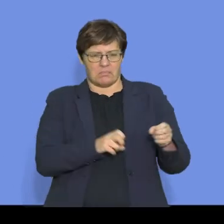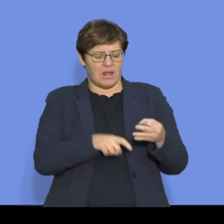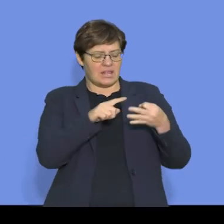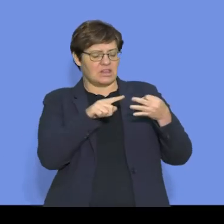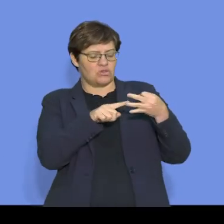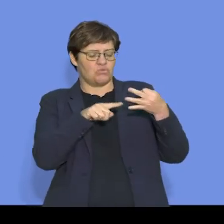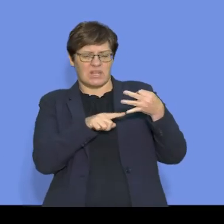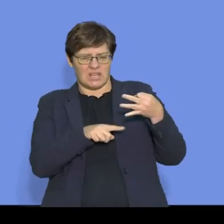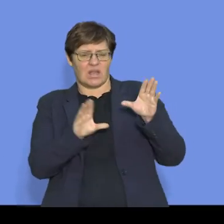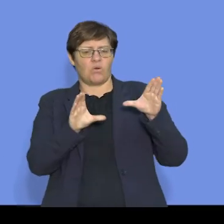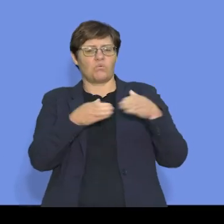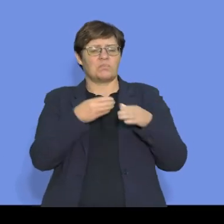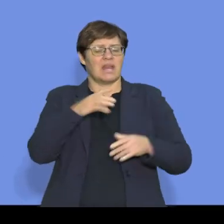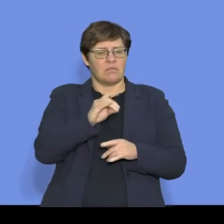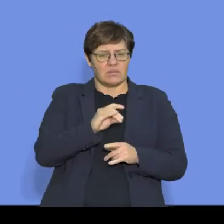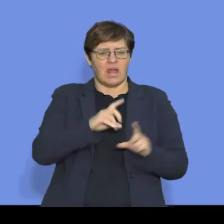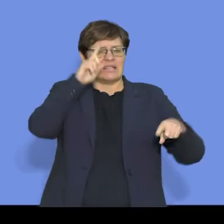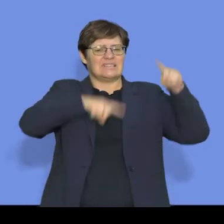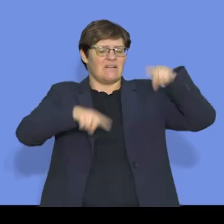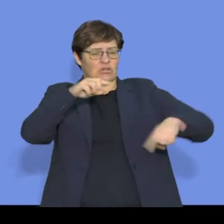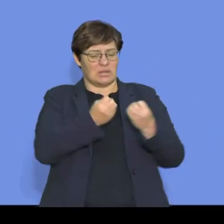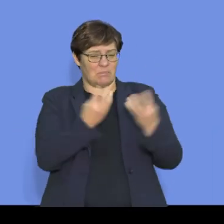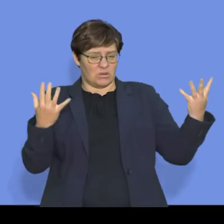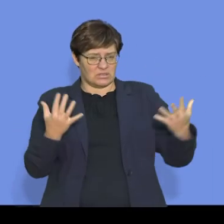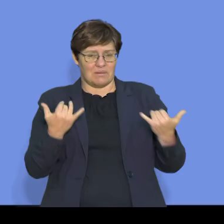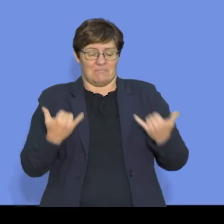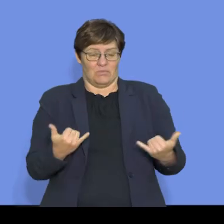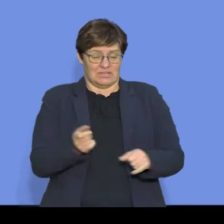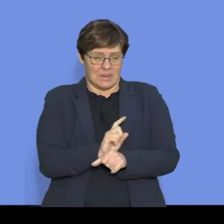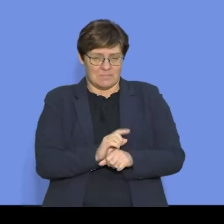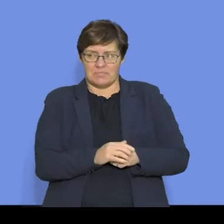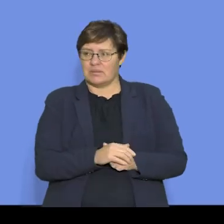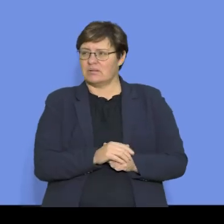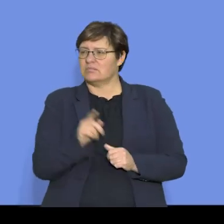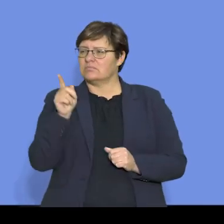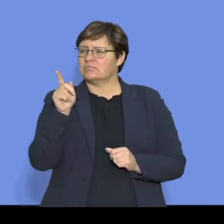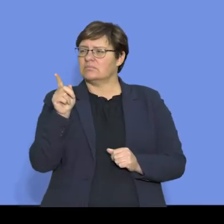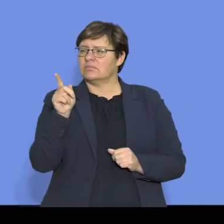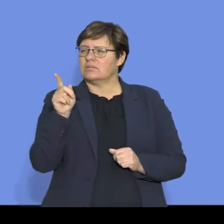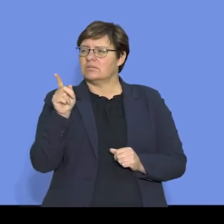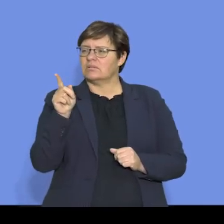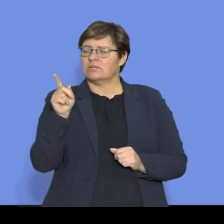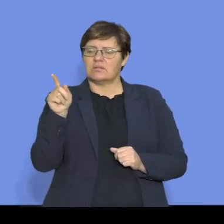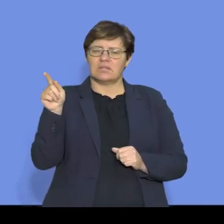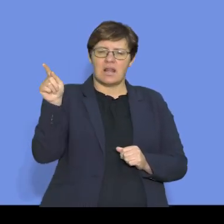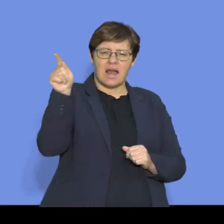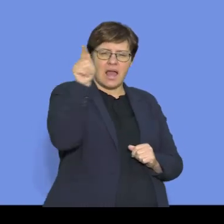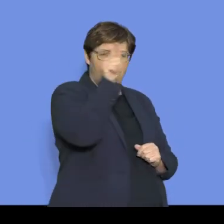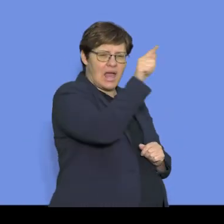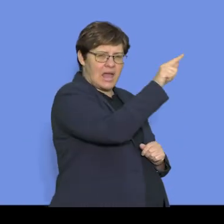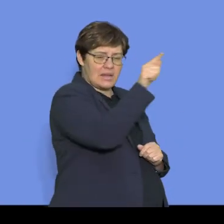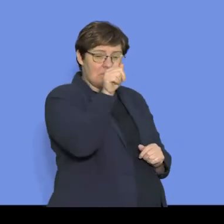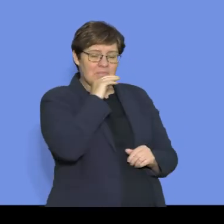animal groups show the greatest diversity at the present time? So the present time, that's the line at the